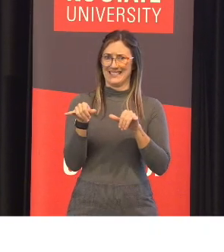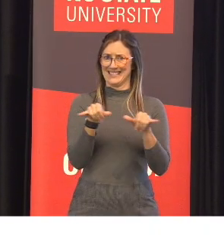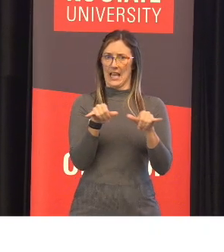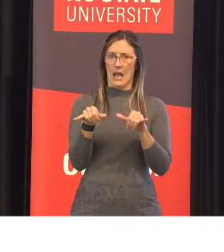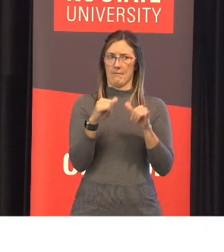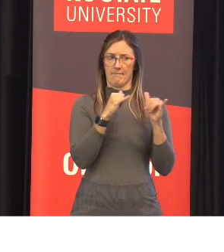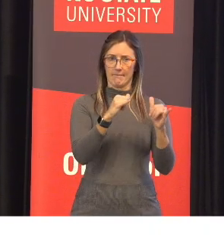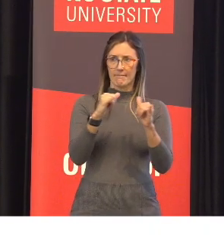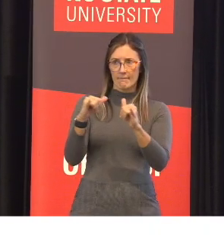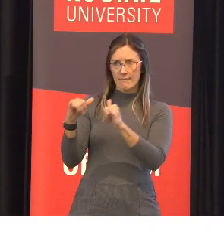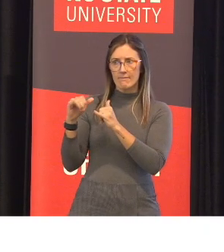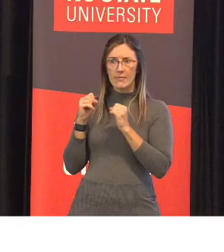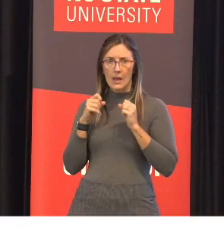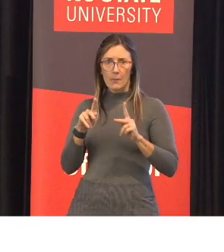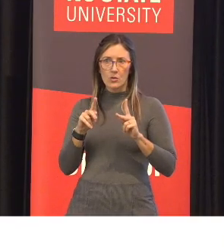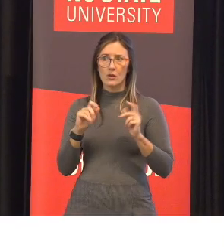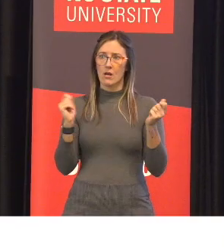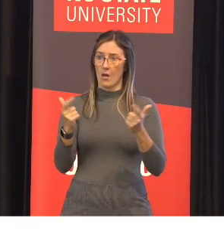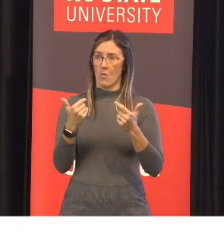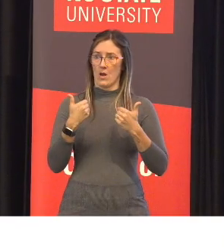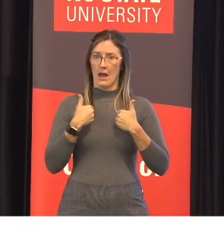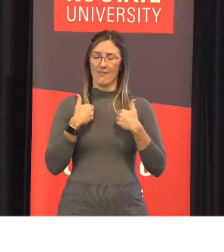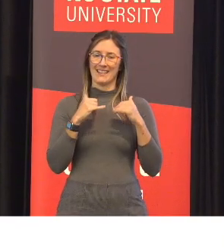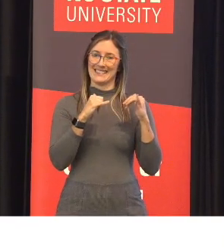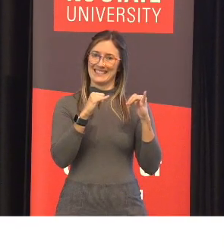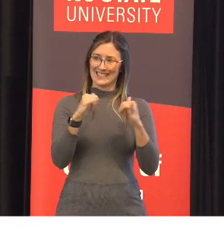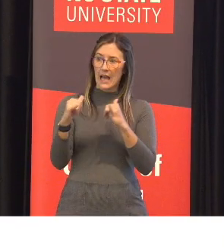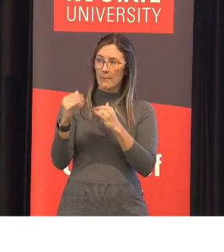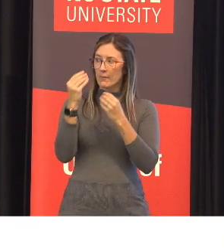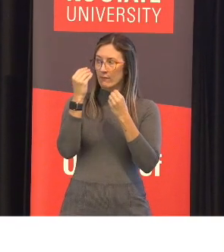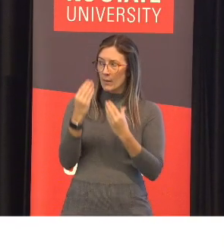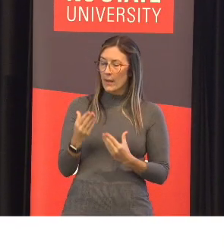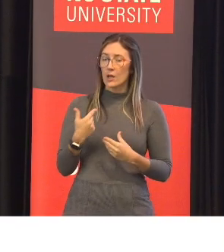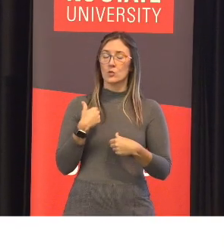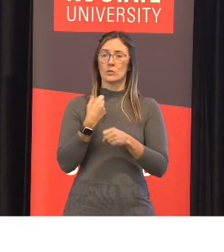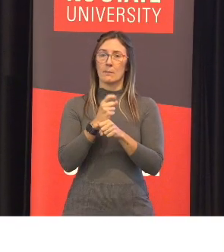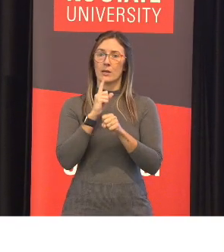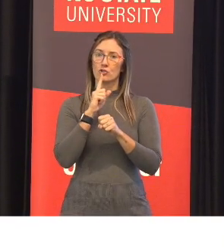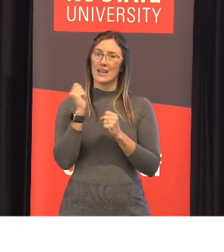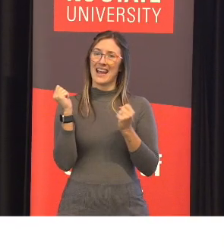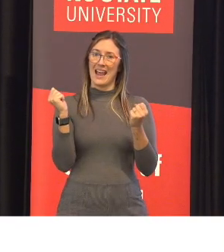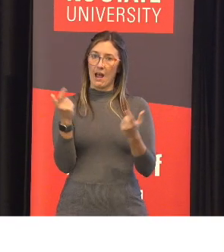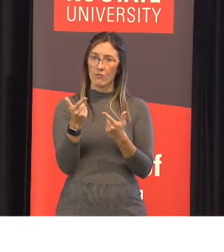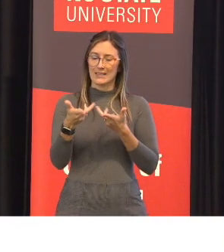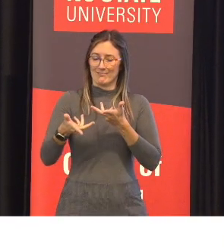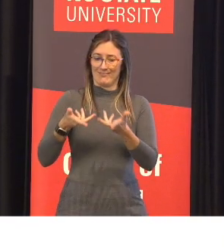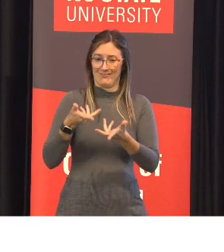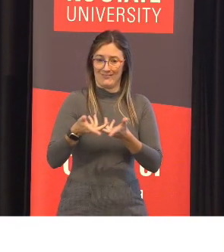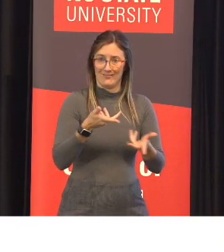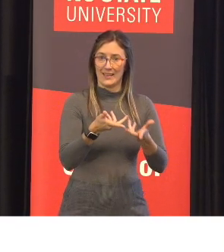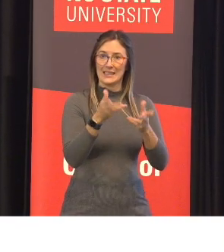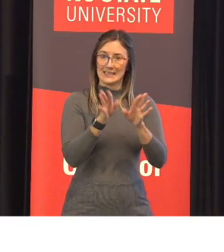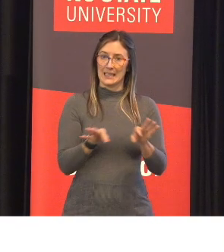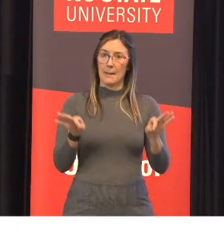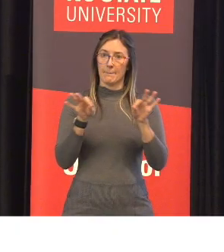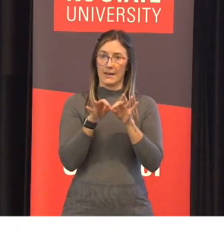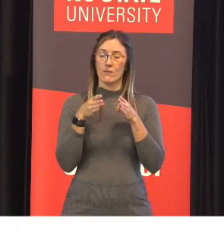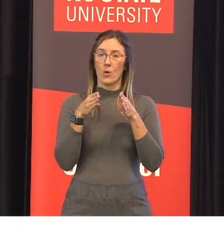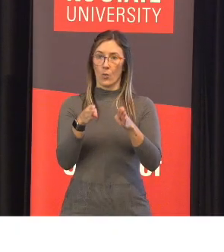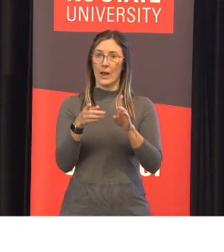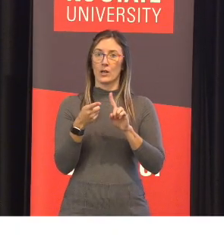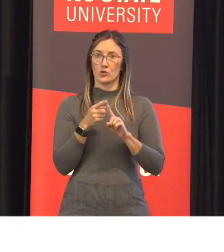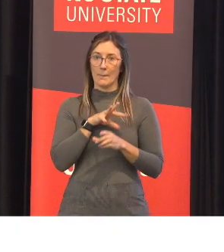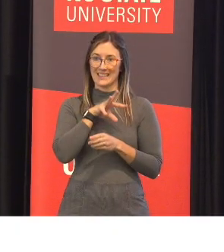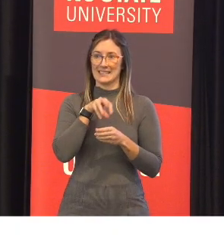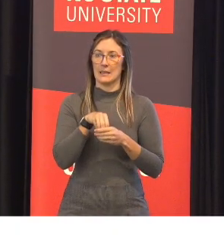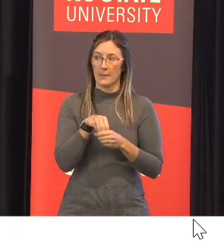gets the same information. We make sure that everyone is engaged in a meaningful way to